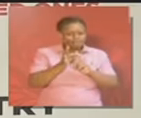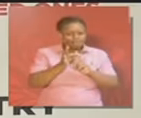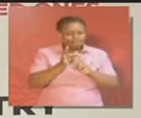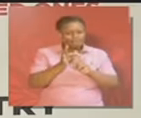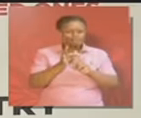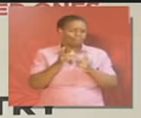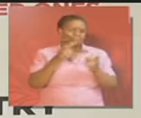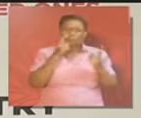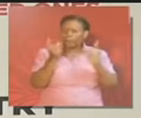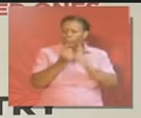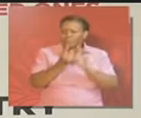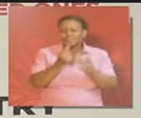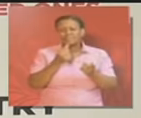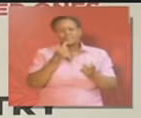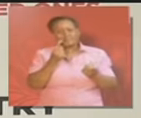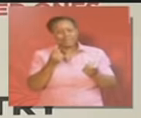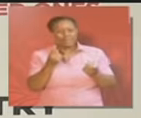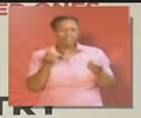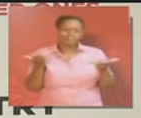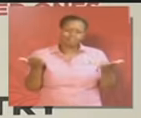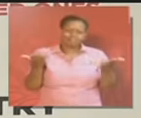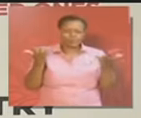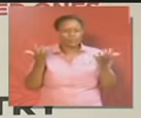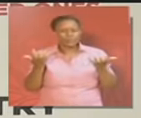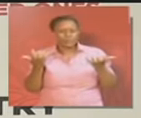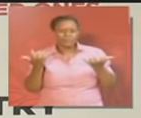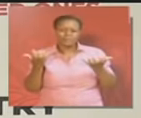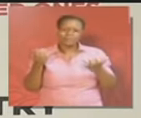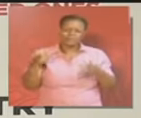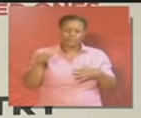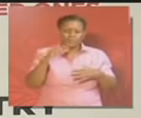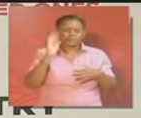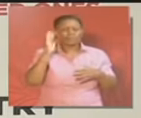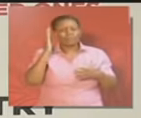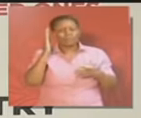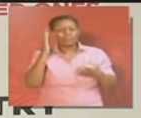contacts would share, the information that your contacts would provide in terms of